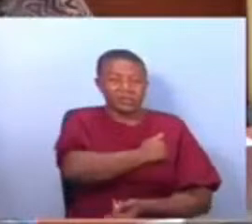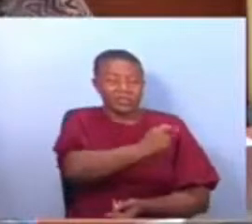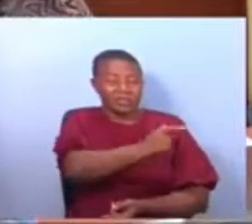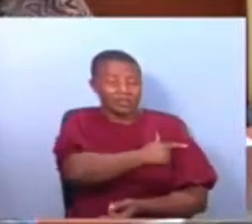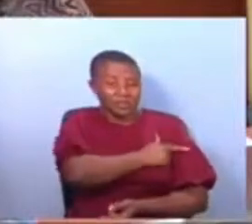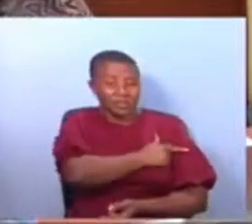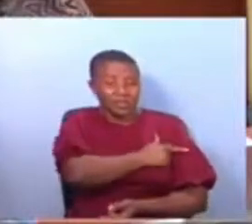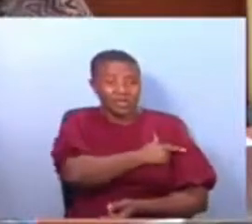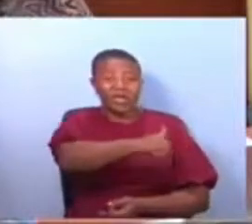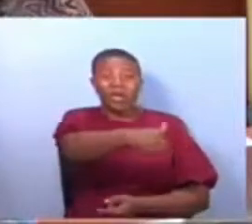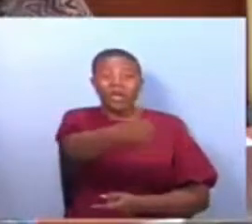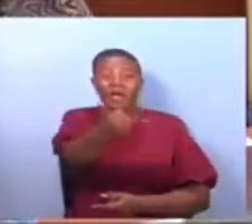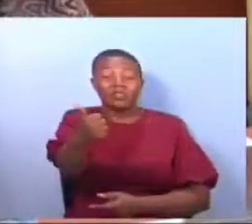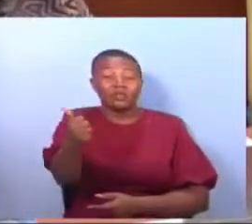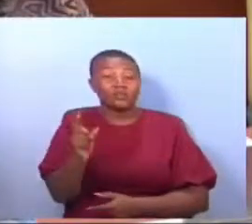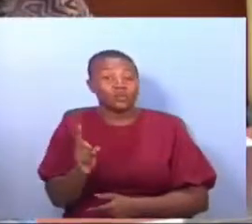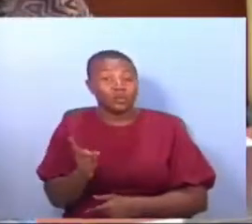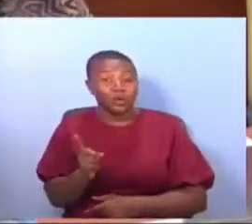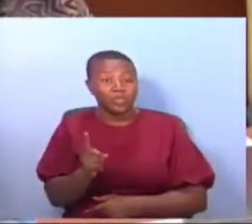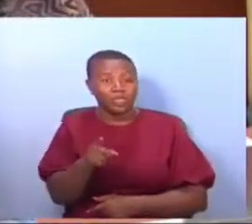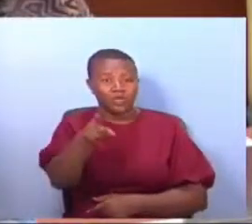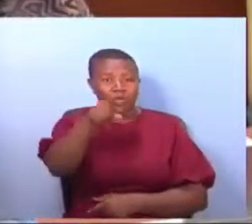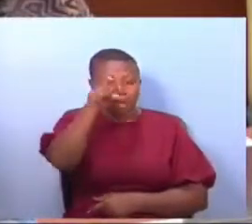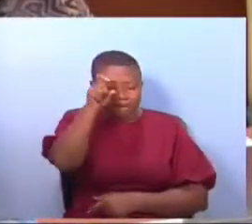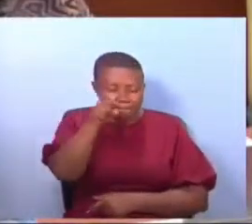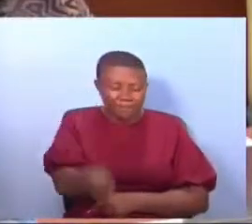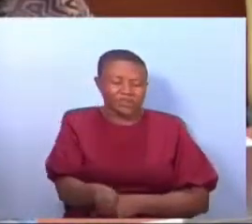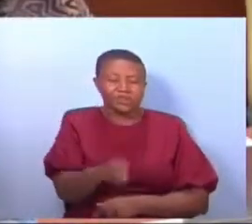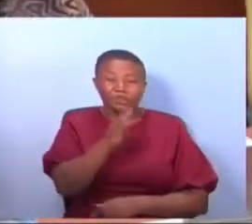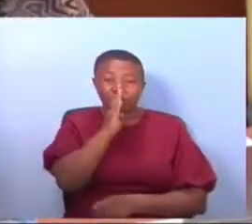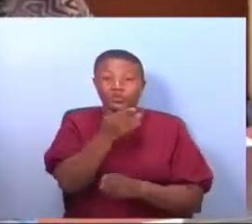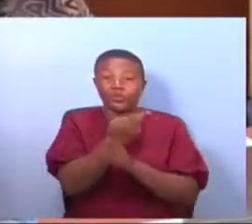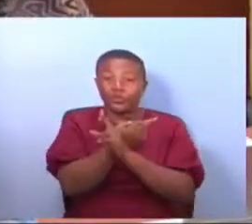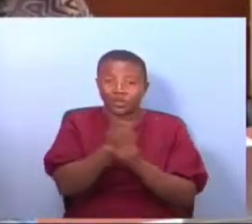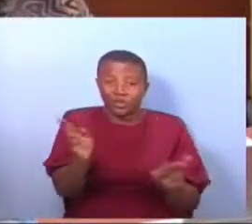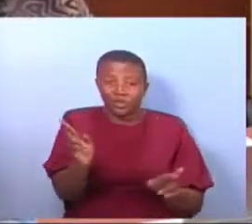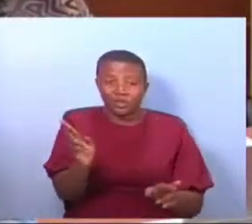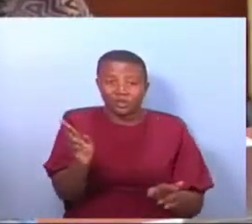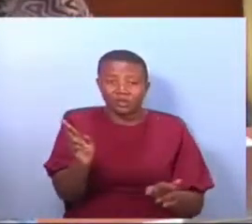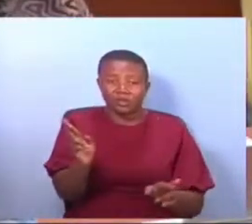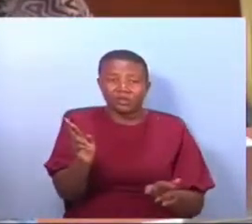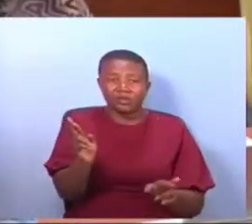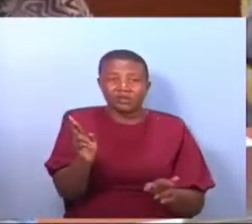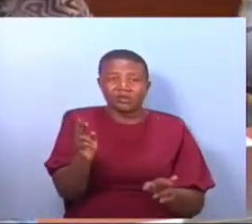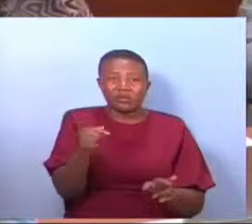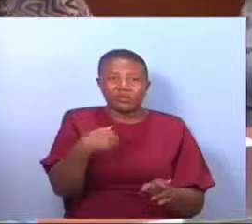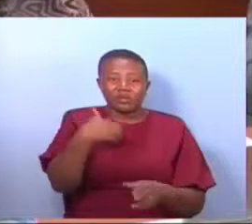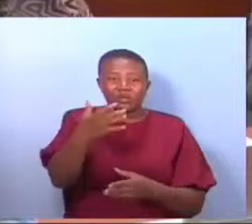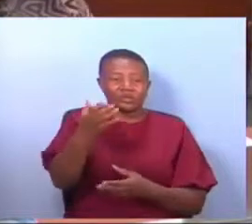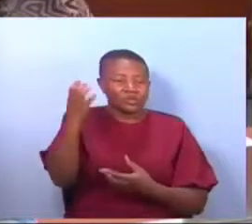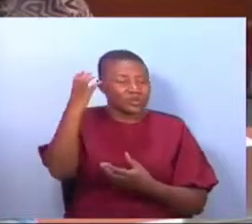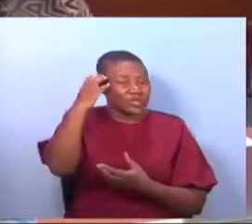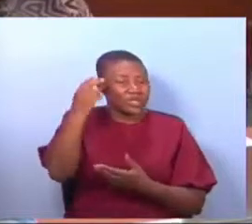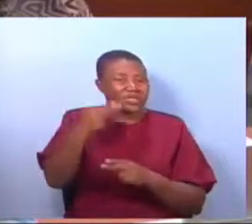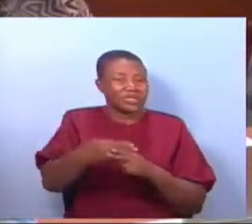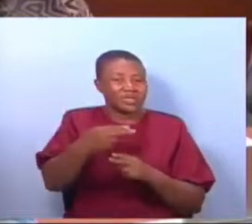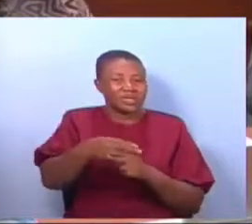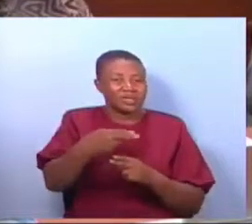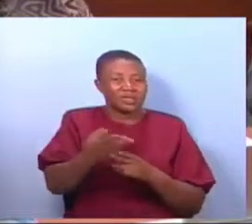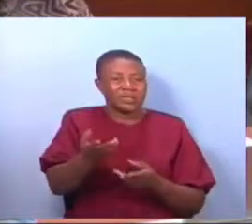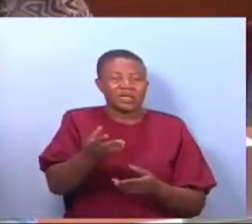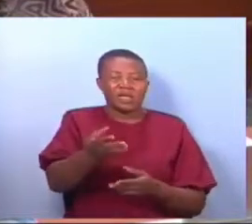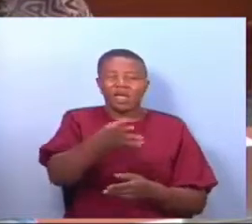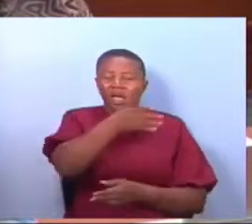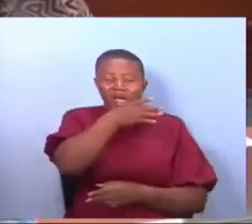the ministers? You must be ready. We want to hear Ama Kofi Bua. We want to hear